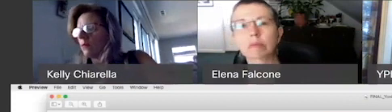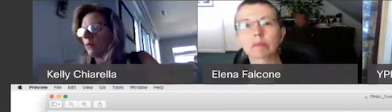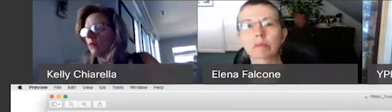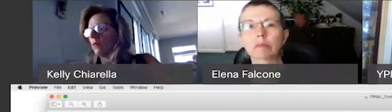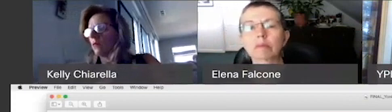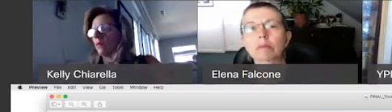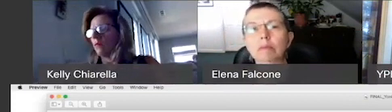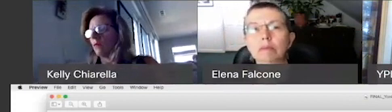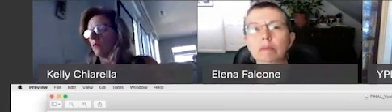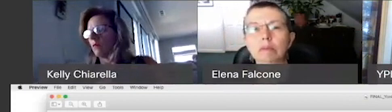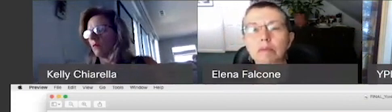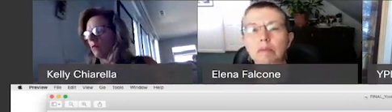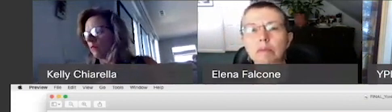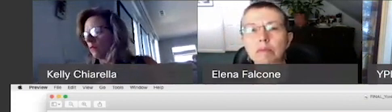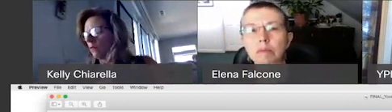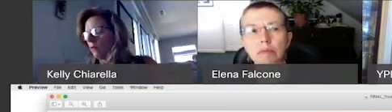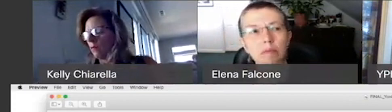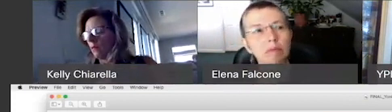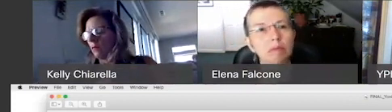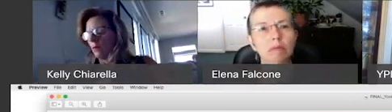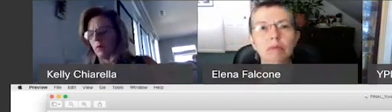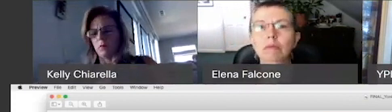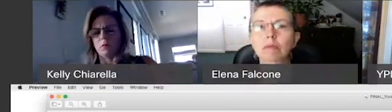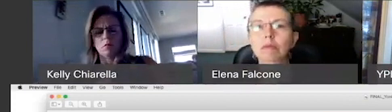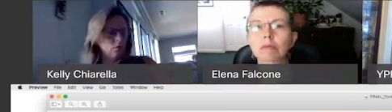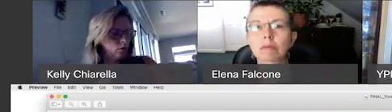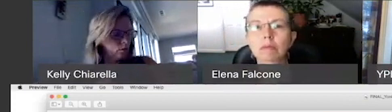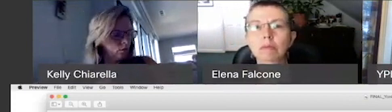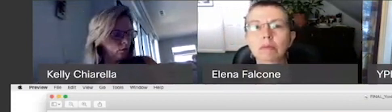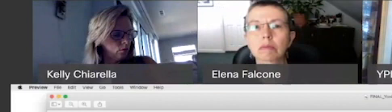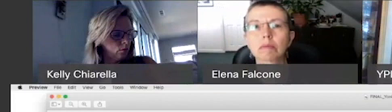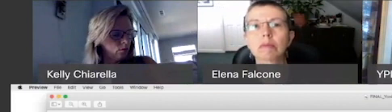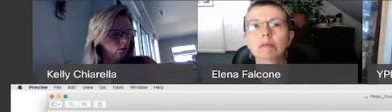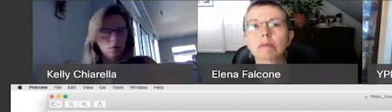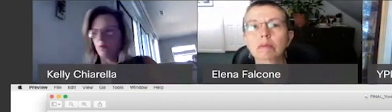out stimulus payments by debit card. If you get a card like that, don't throw it